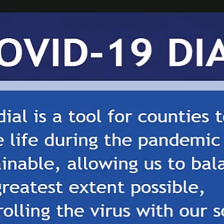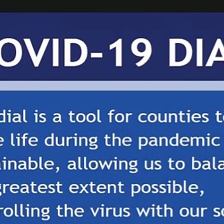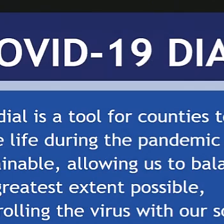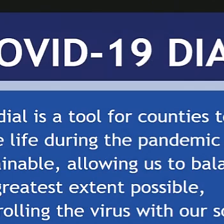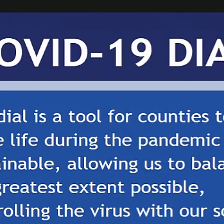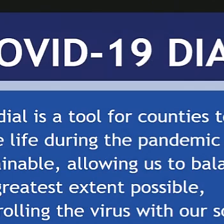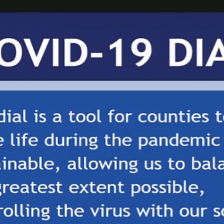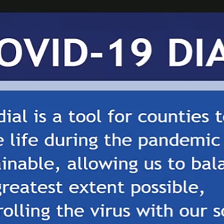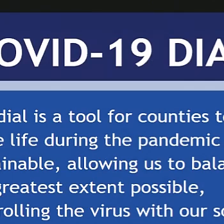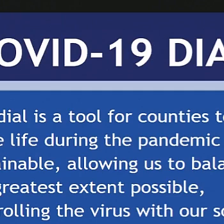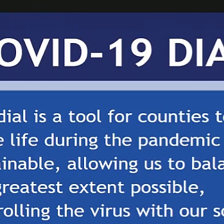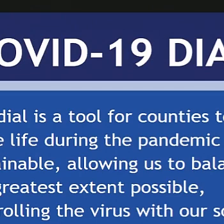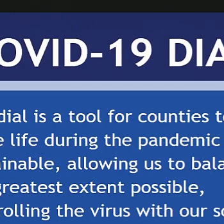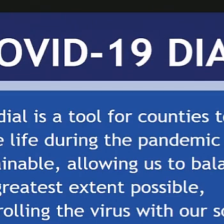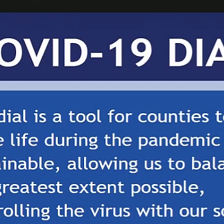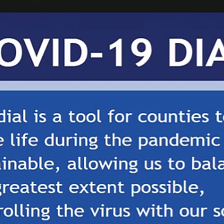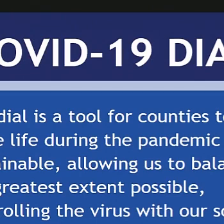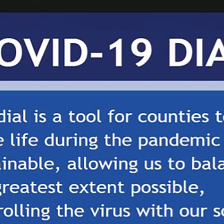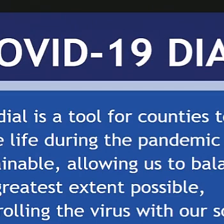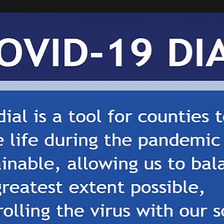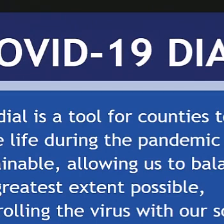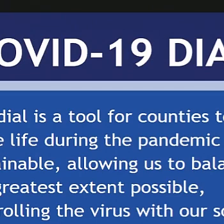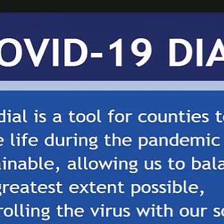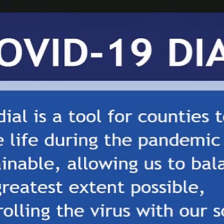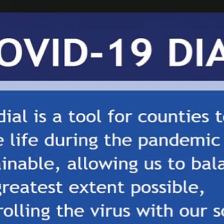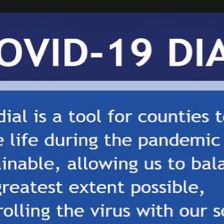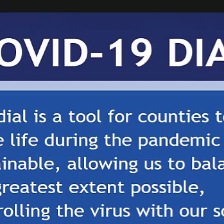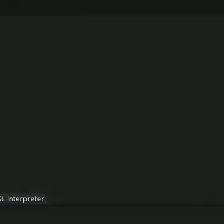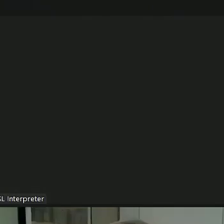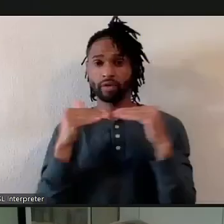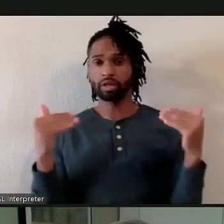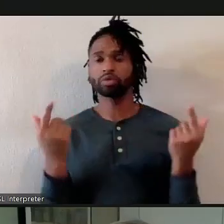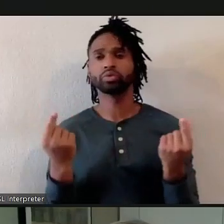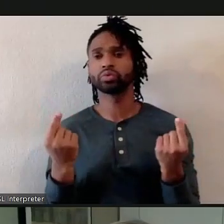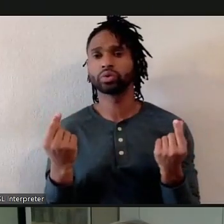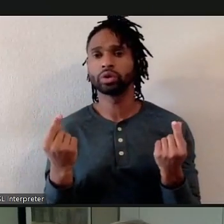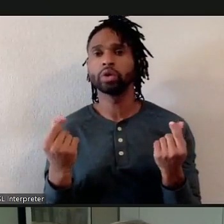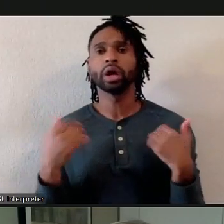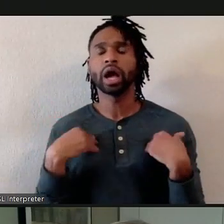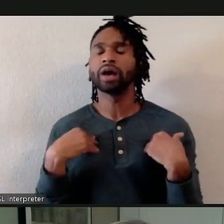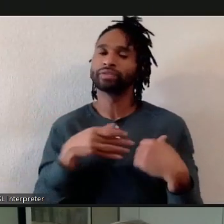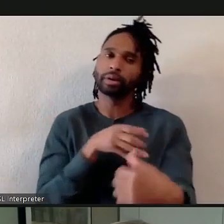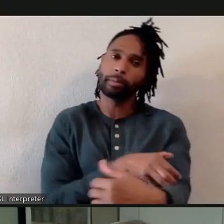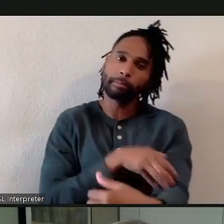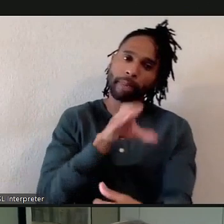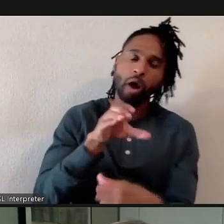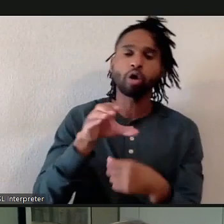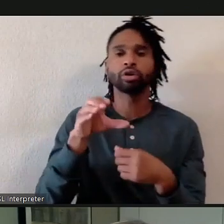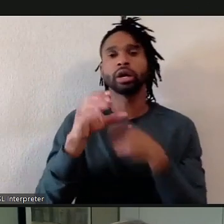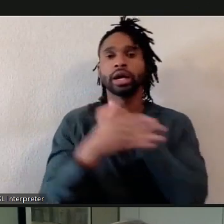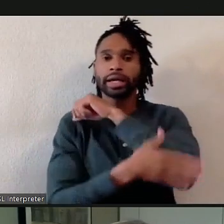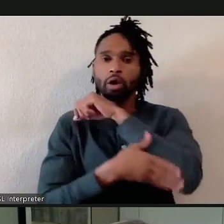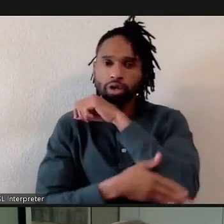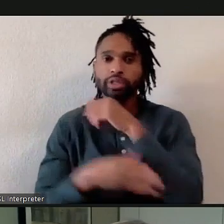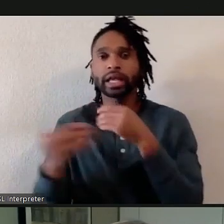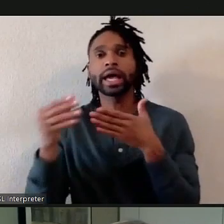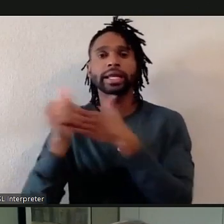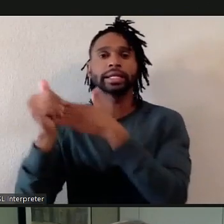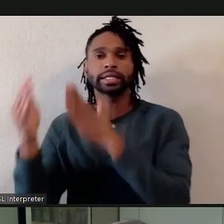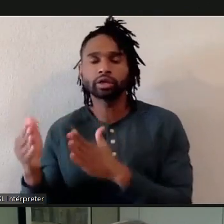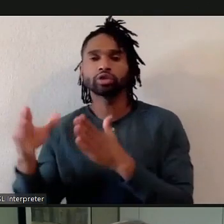distancing, but at the local level, we have empowered counties and leaders to take